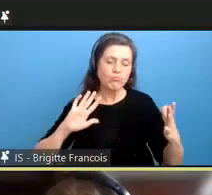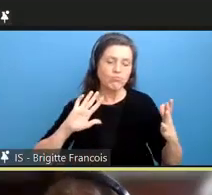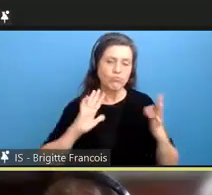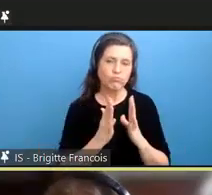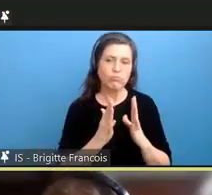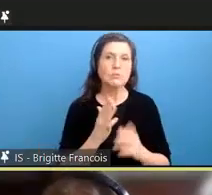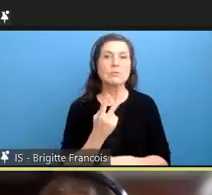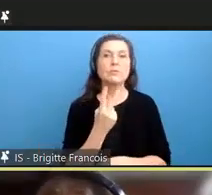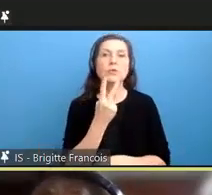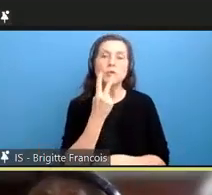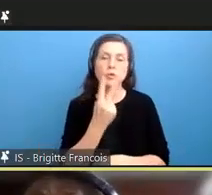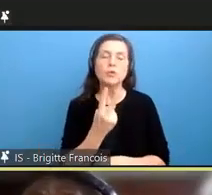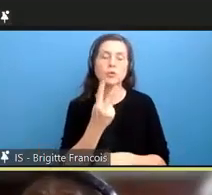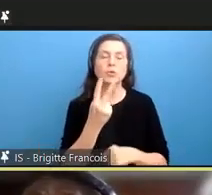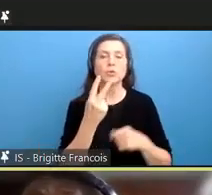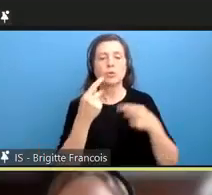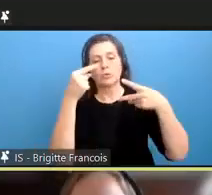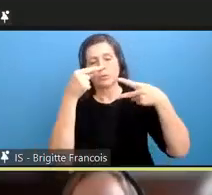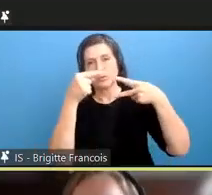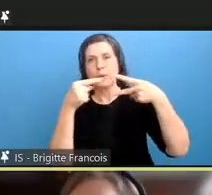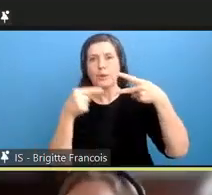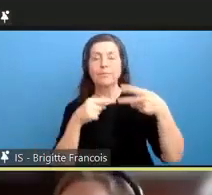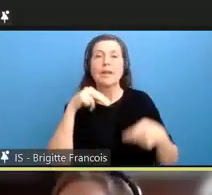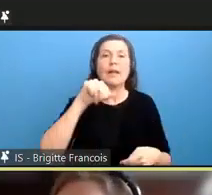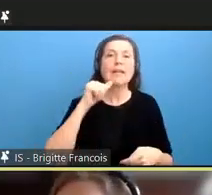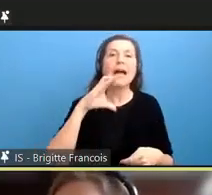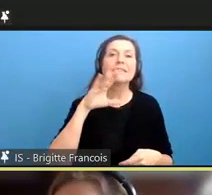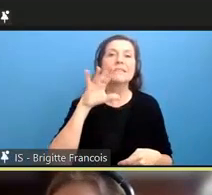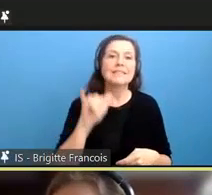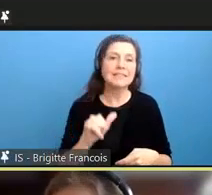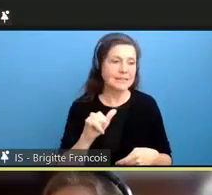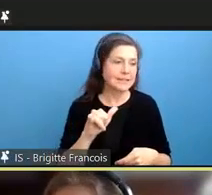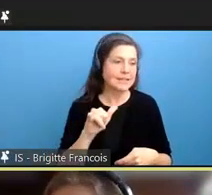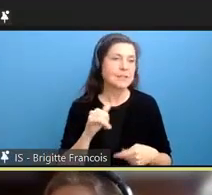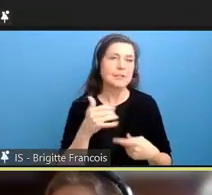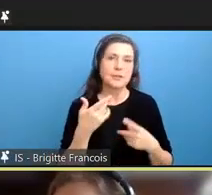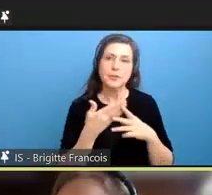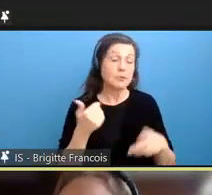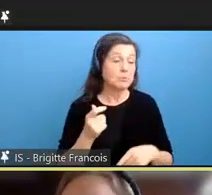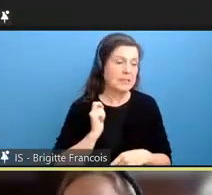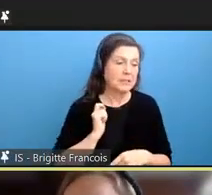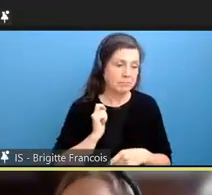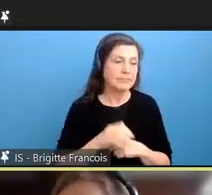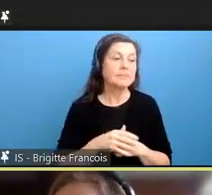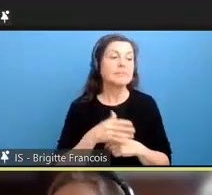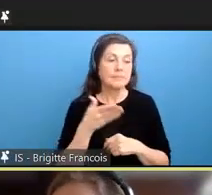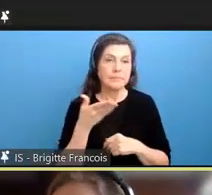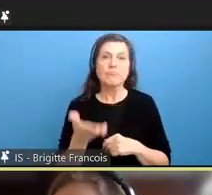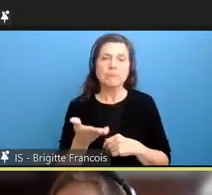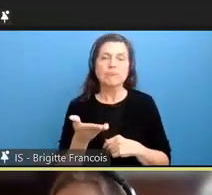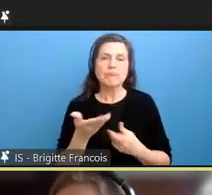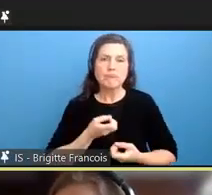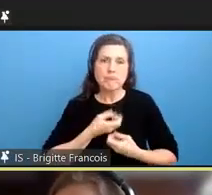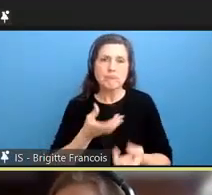main points. So we had Nancy from Luga Ishara, I hope I'm pronouncing that correctly, telling us a little bit more